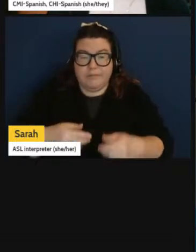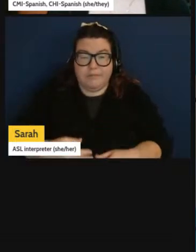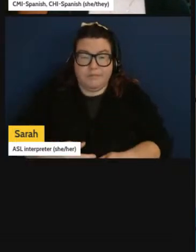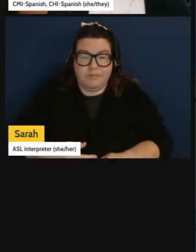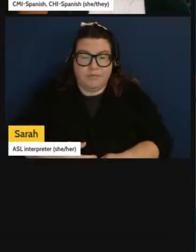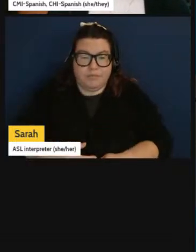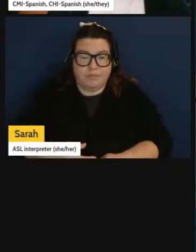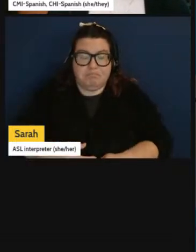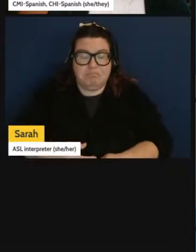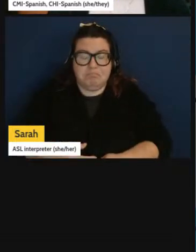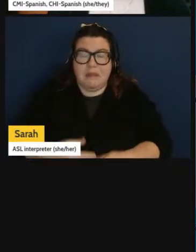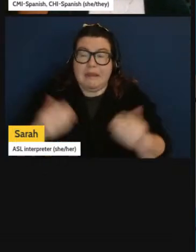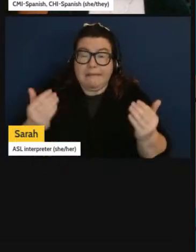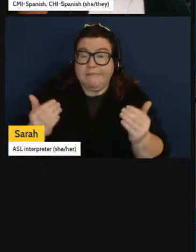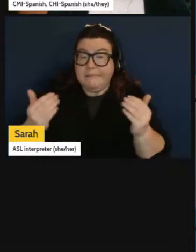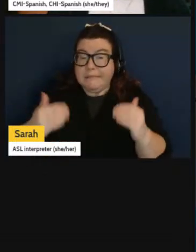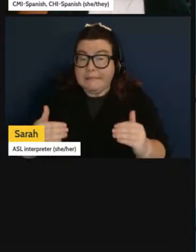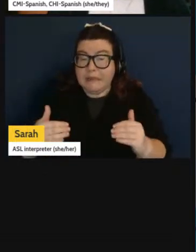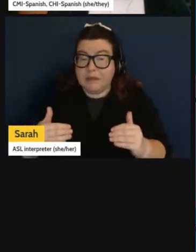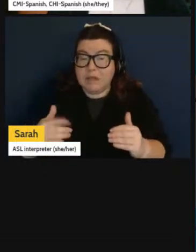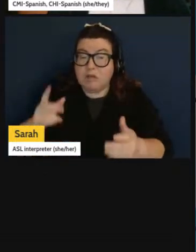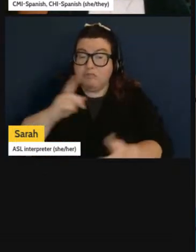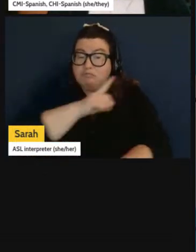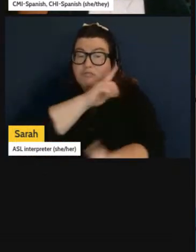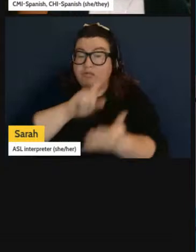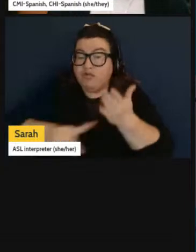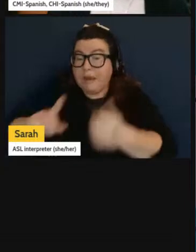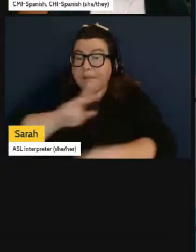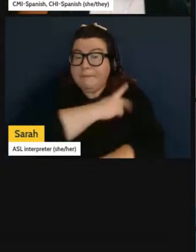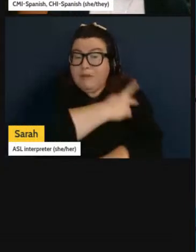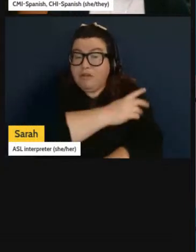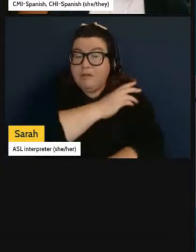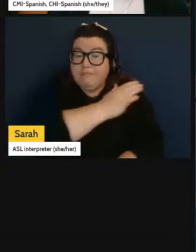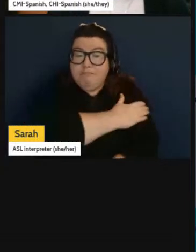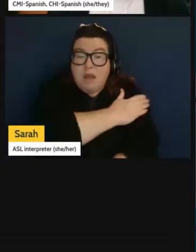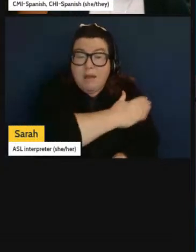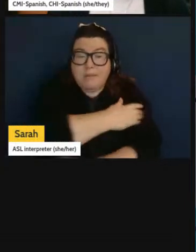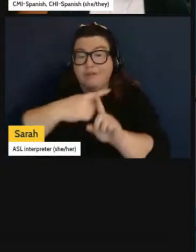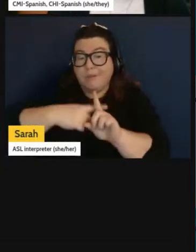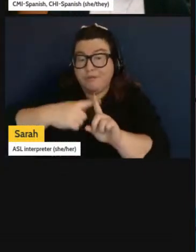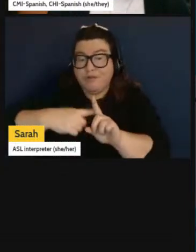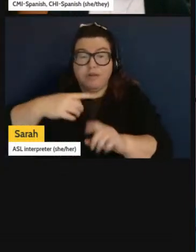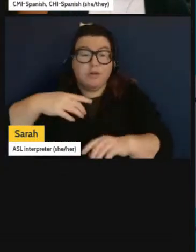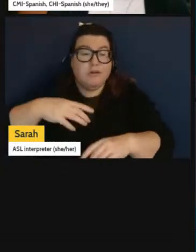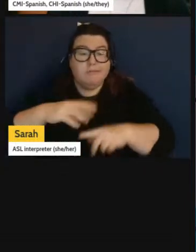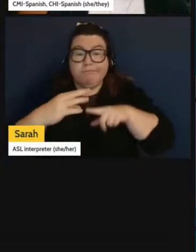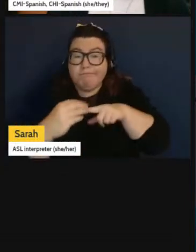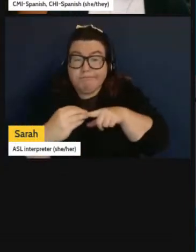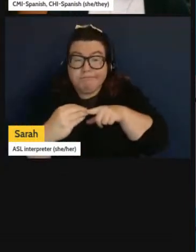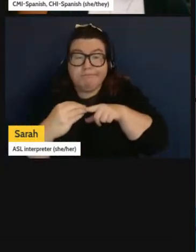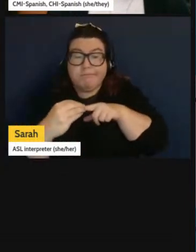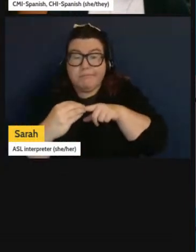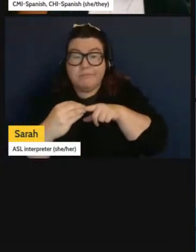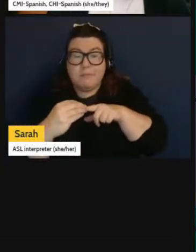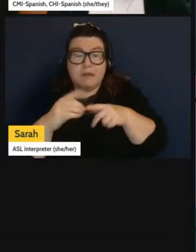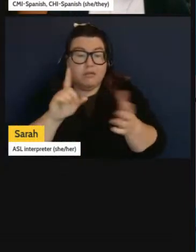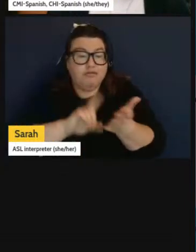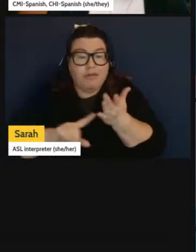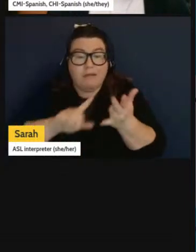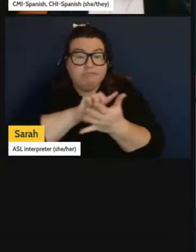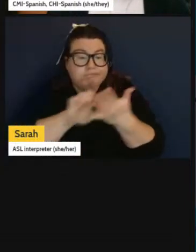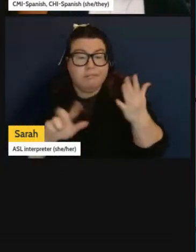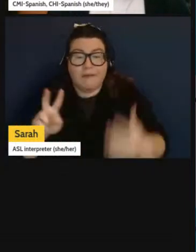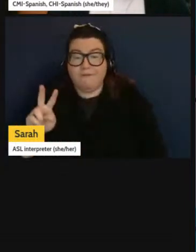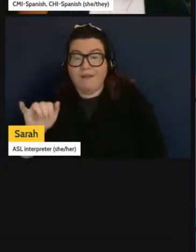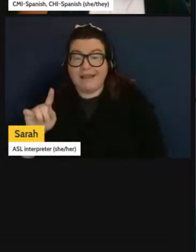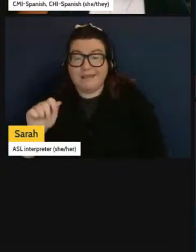The nurse takes the patient's vitals. So maybe puts the blood pressure cuff on, checks their blood pressure,